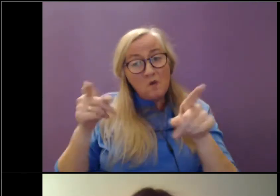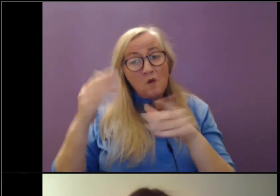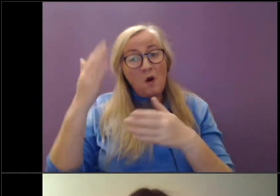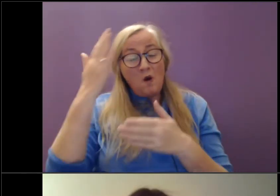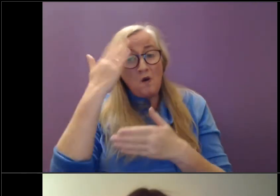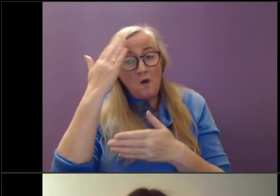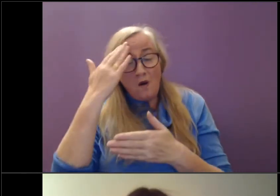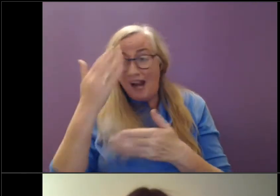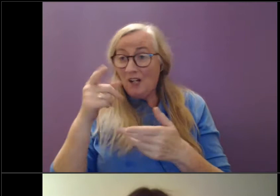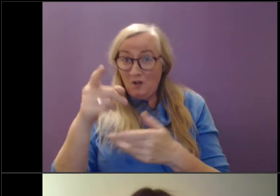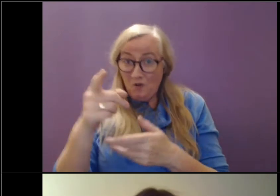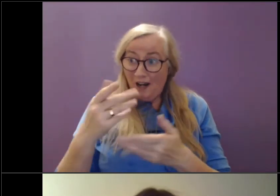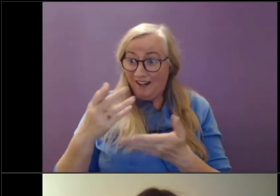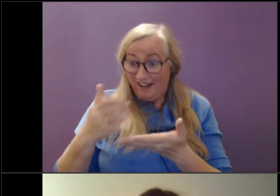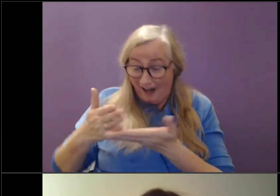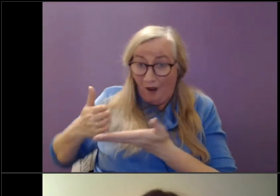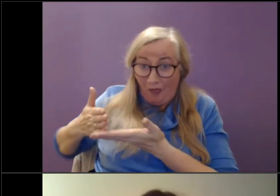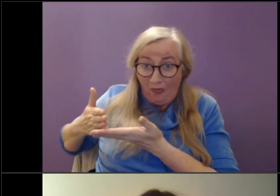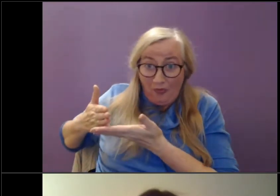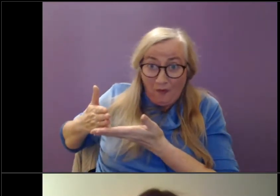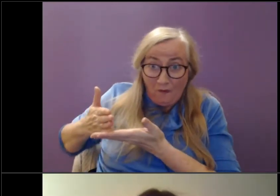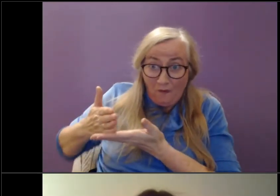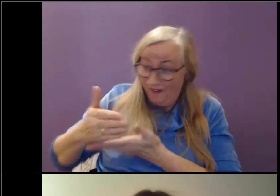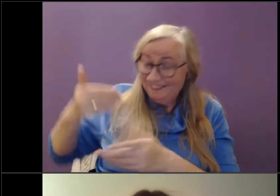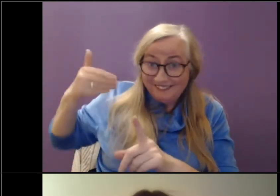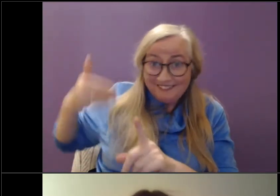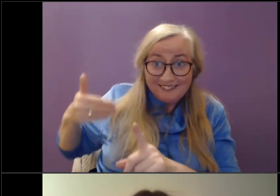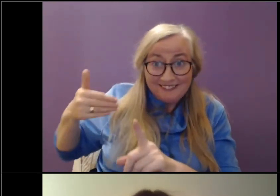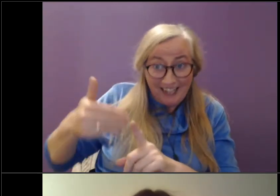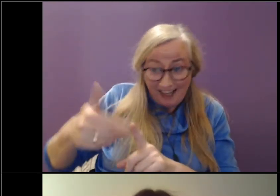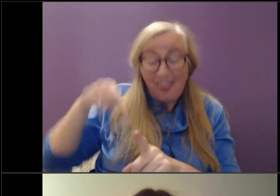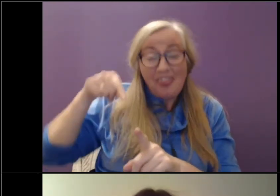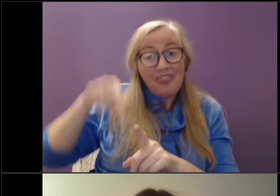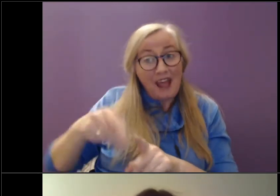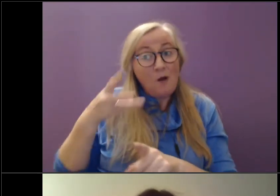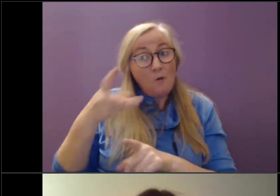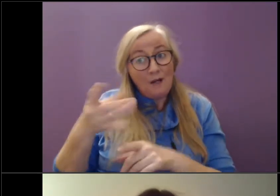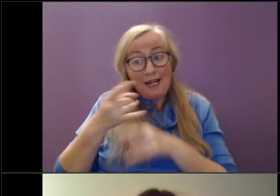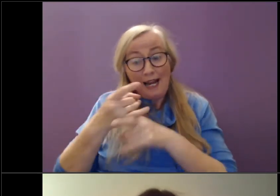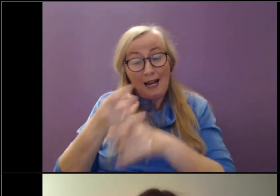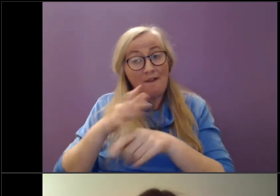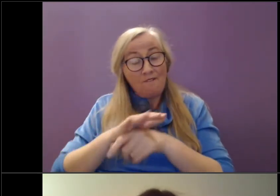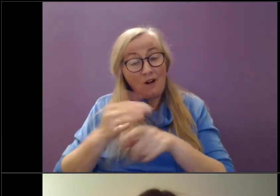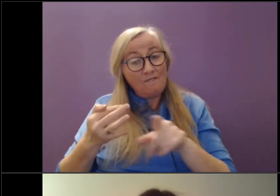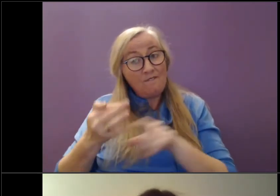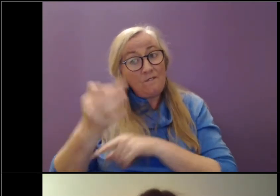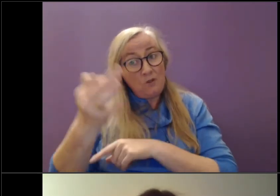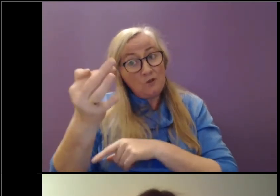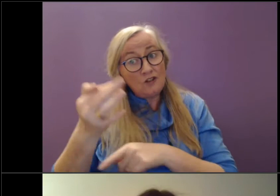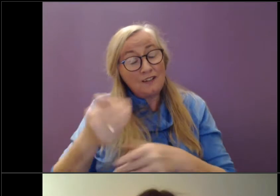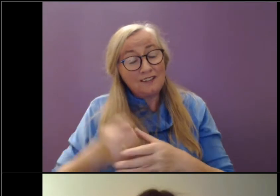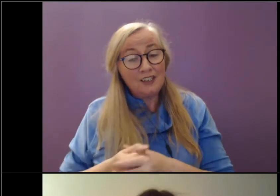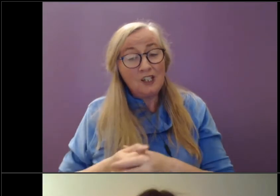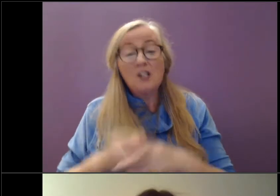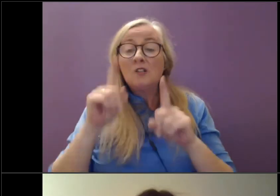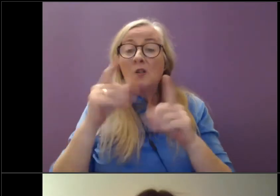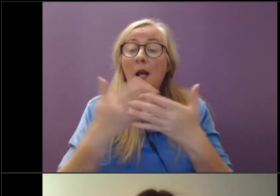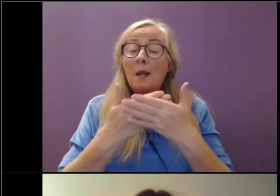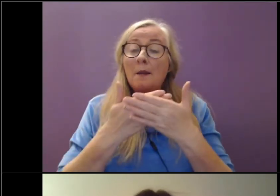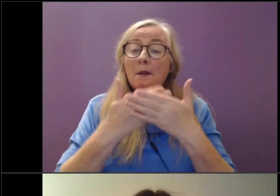lot to into the future. Yeah, so I suppose just to say a big thank you